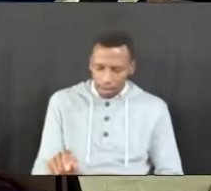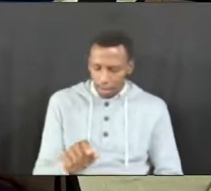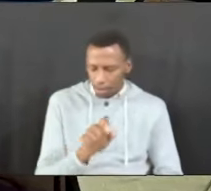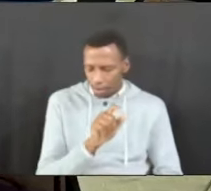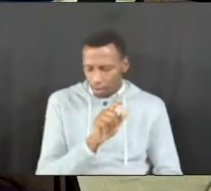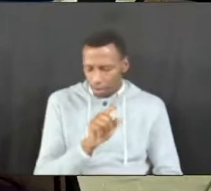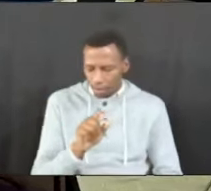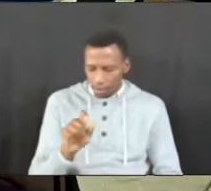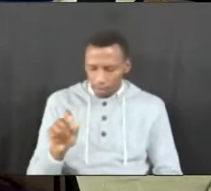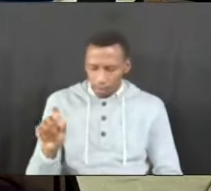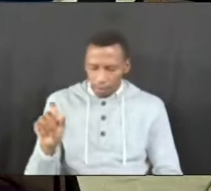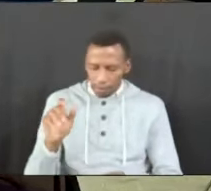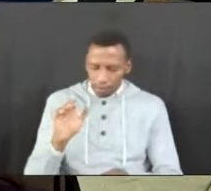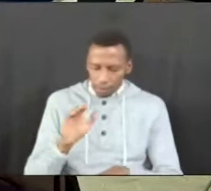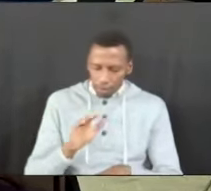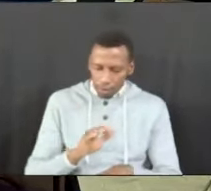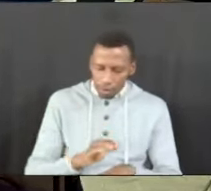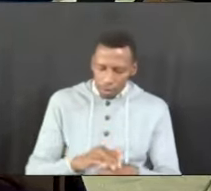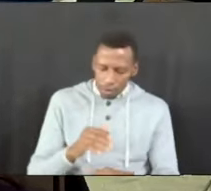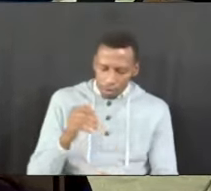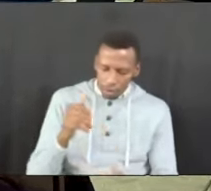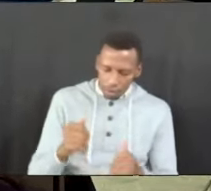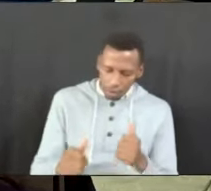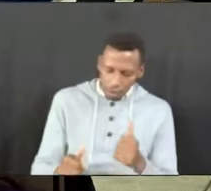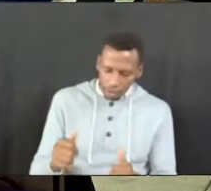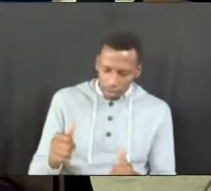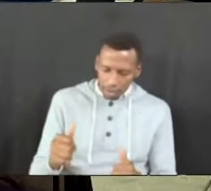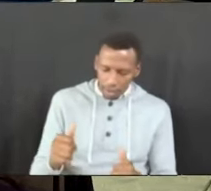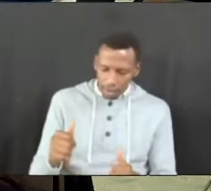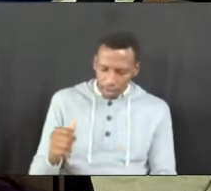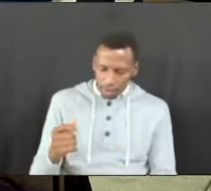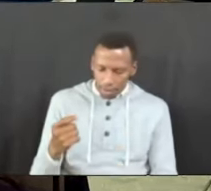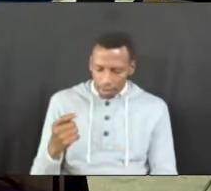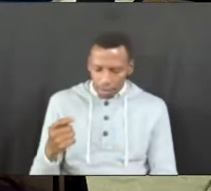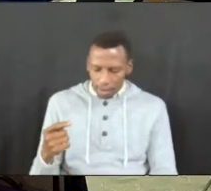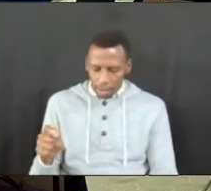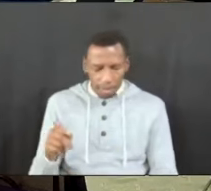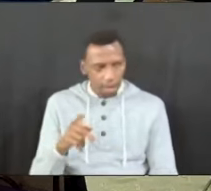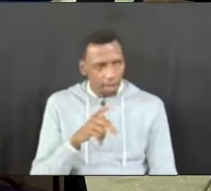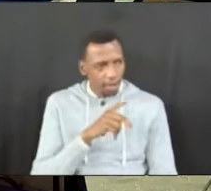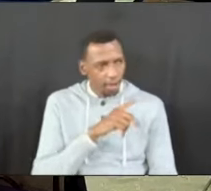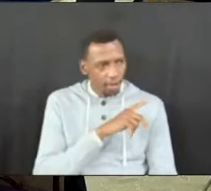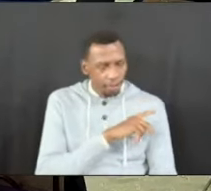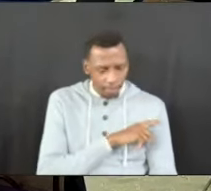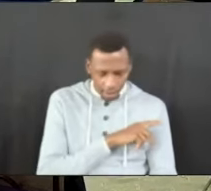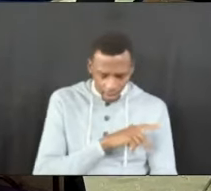wondrous cross on which the